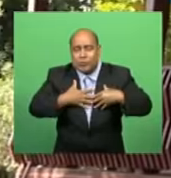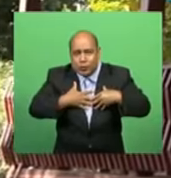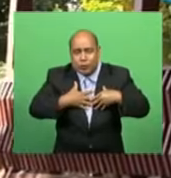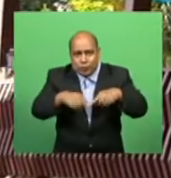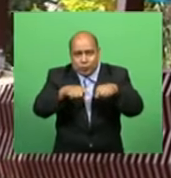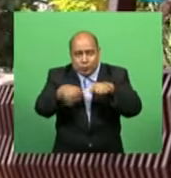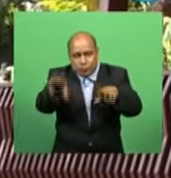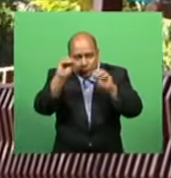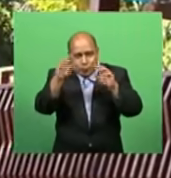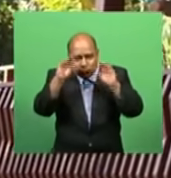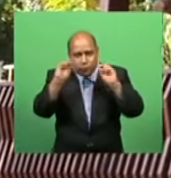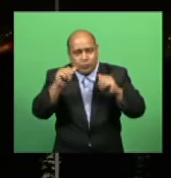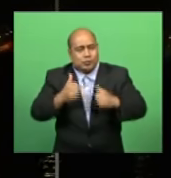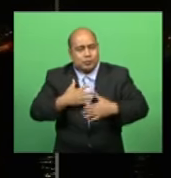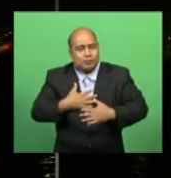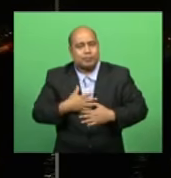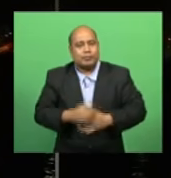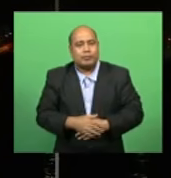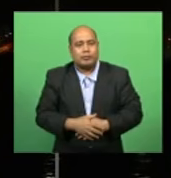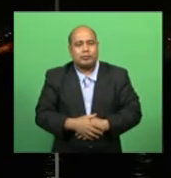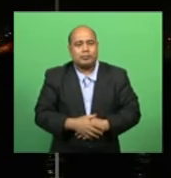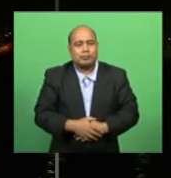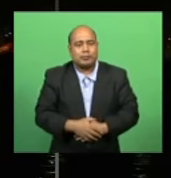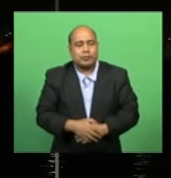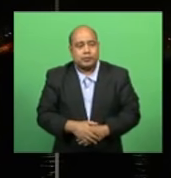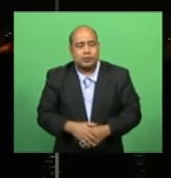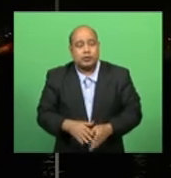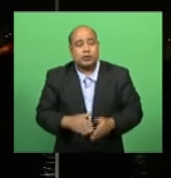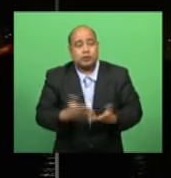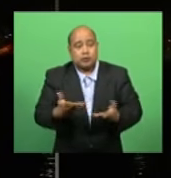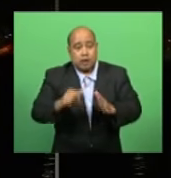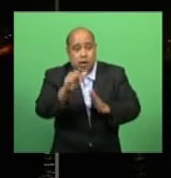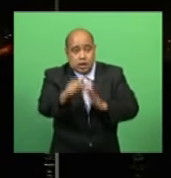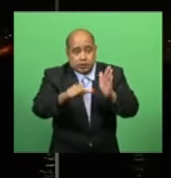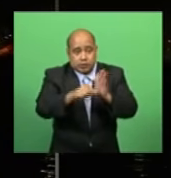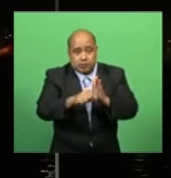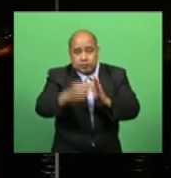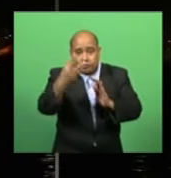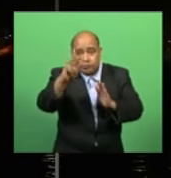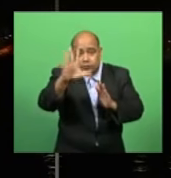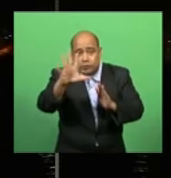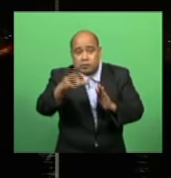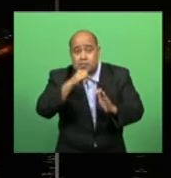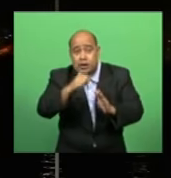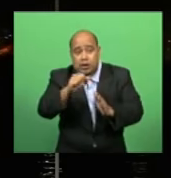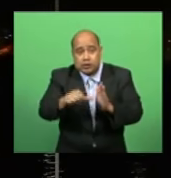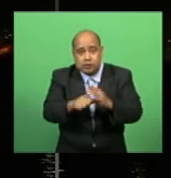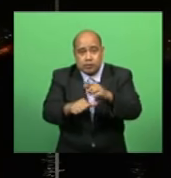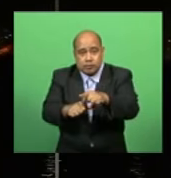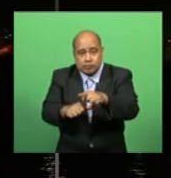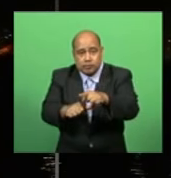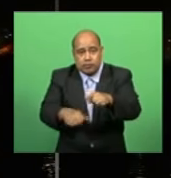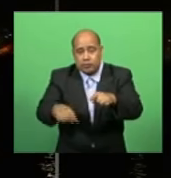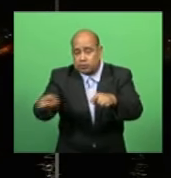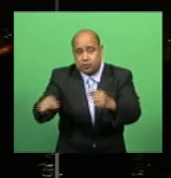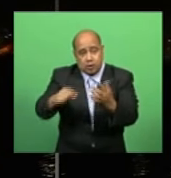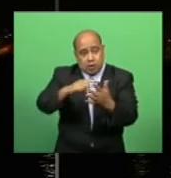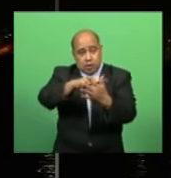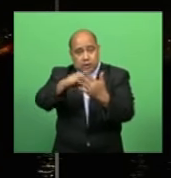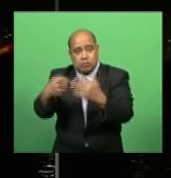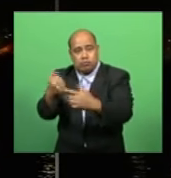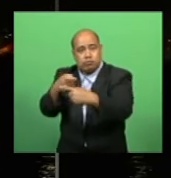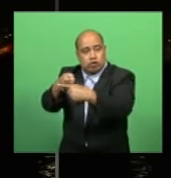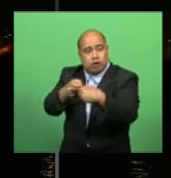Tarangaivu, FBC News. A 35-year-old man was charged with multiple counts of rape and attempted rape of